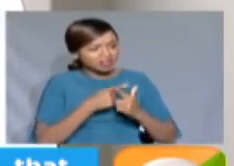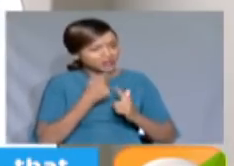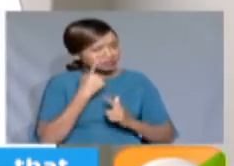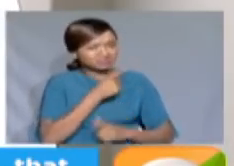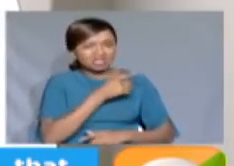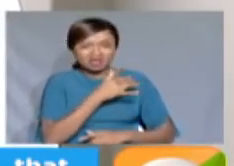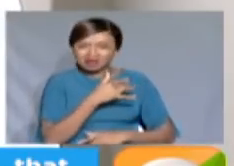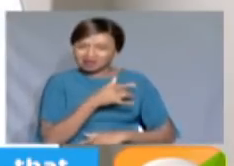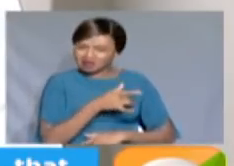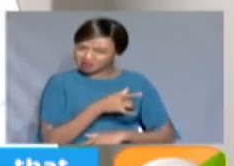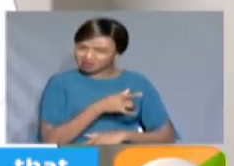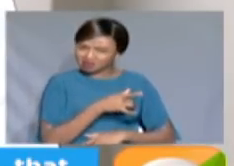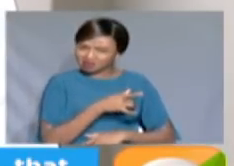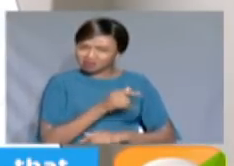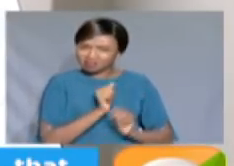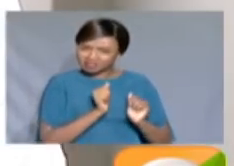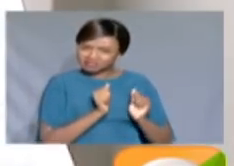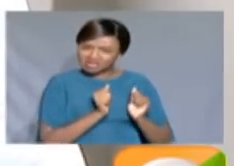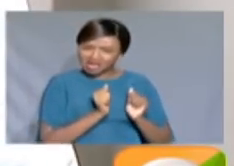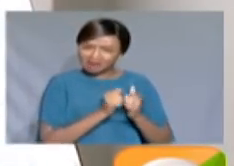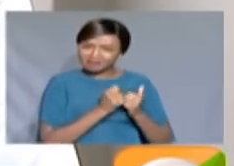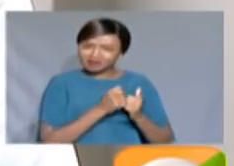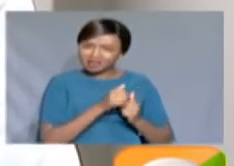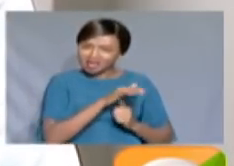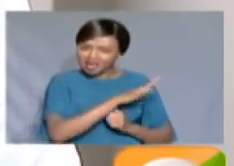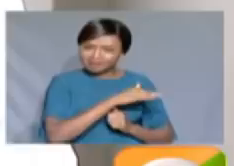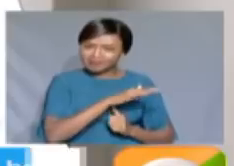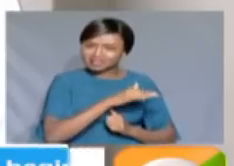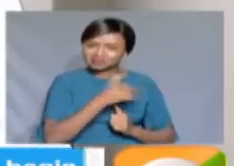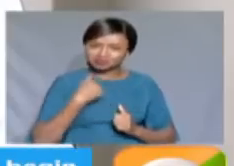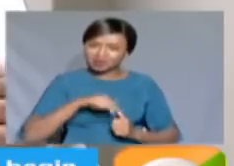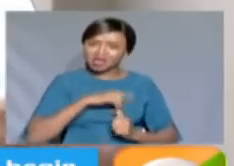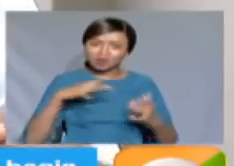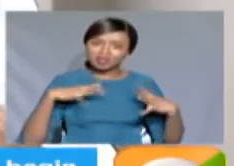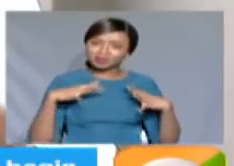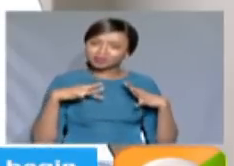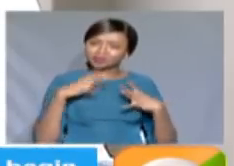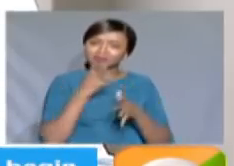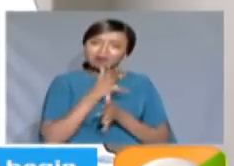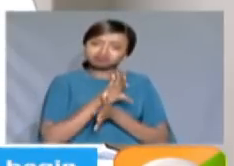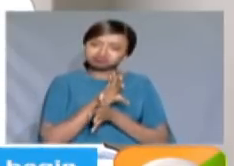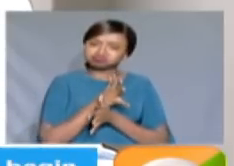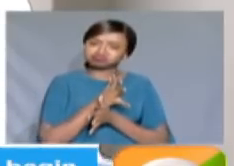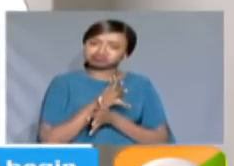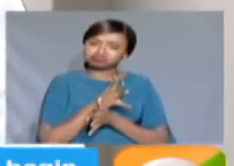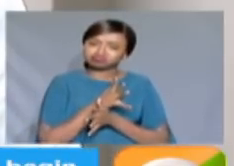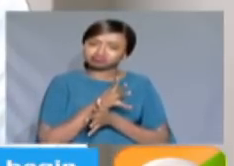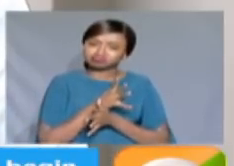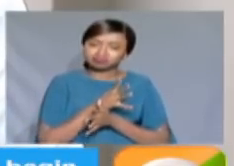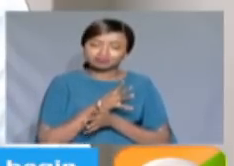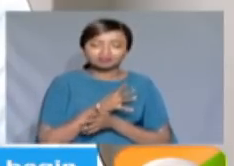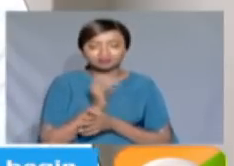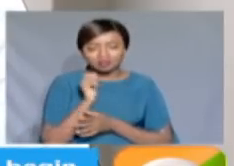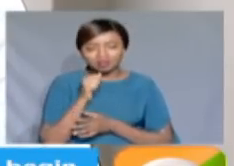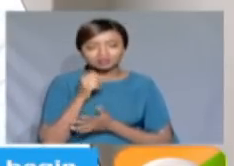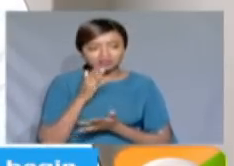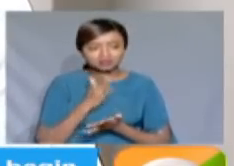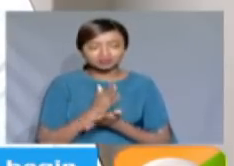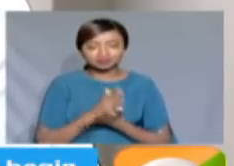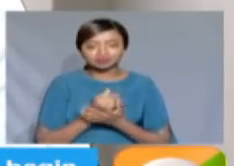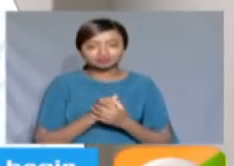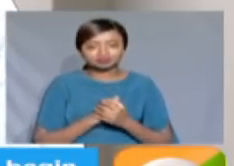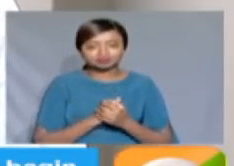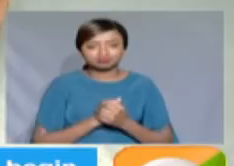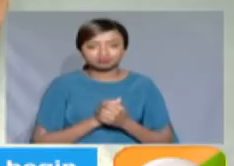activity on what they consider to be part of the park today. I imagine. 23 meters. Yeah, that is true. Yeah.